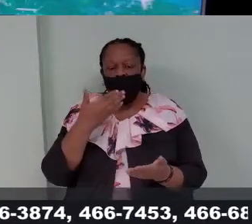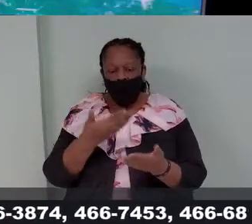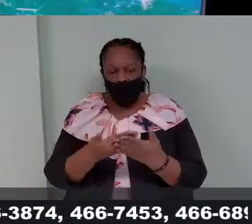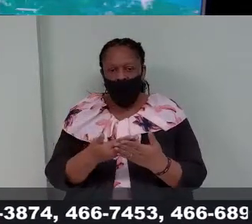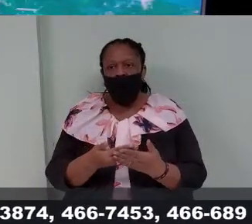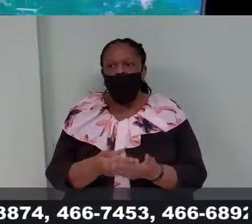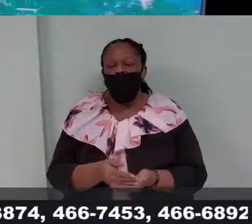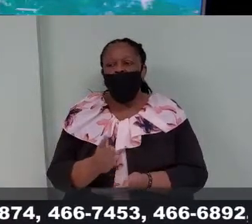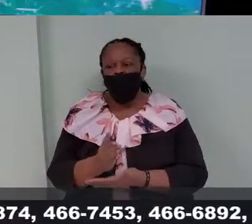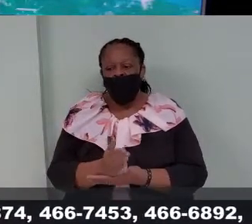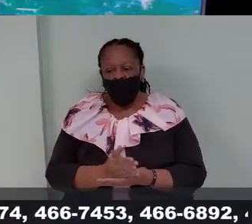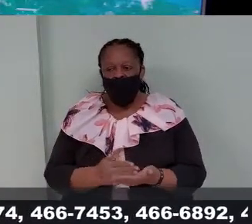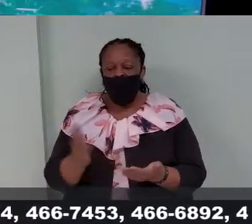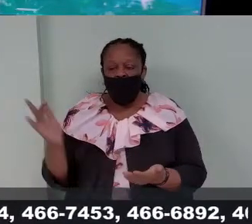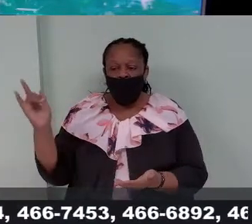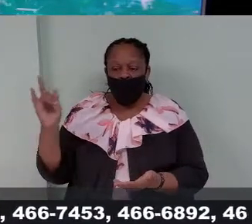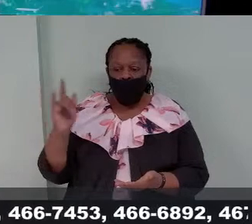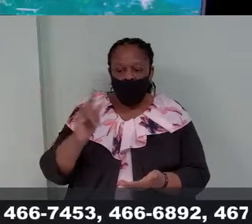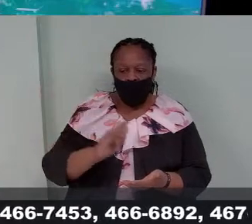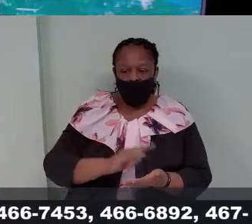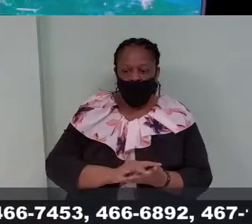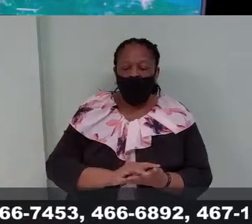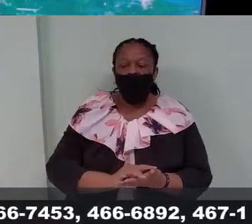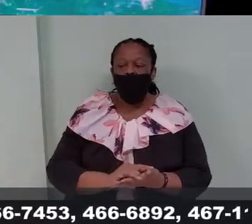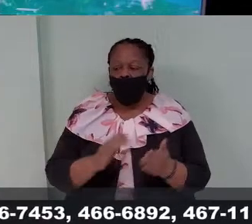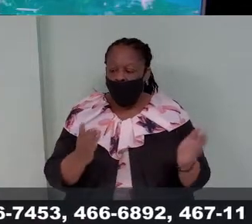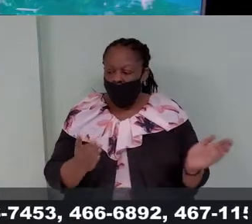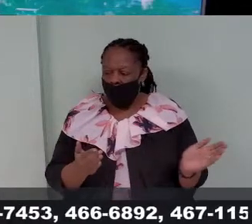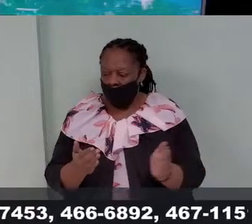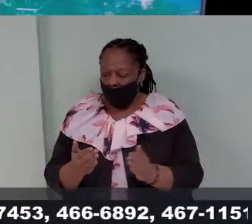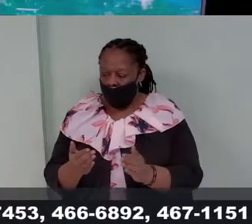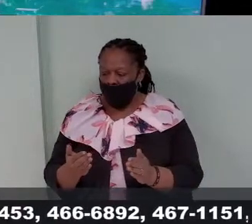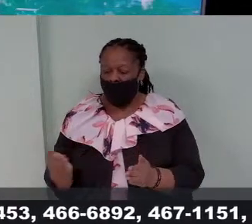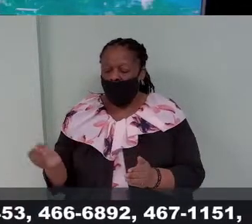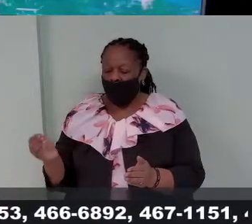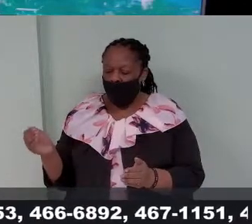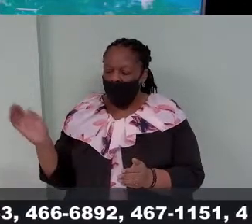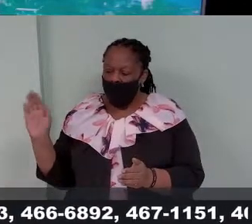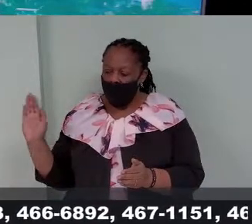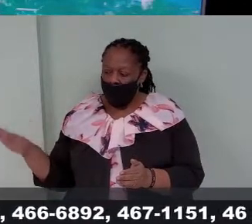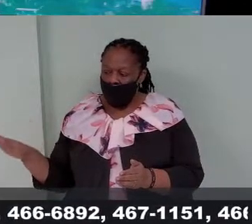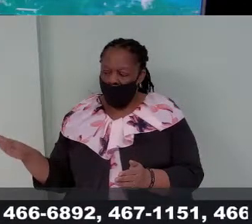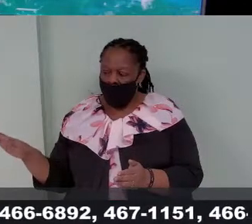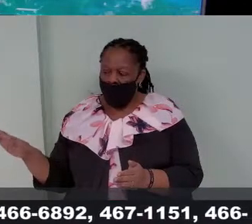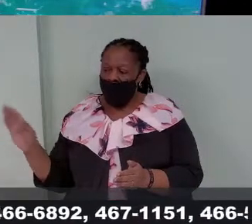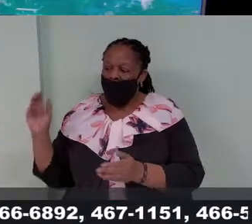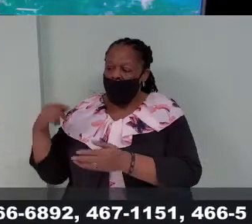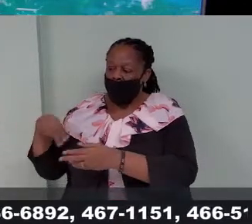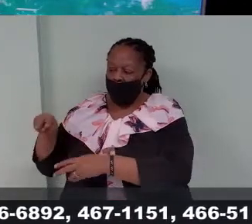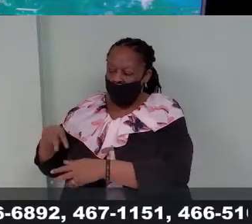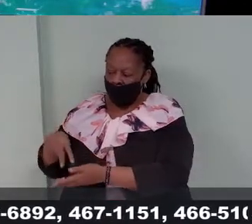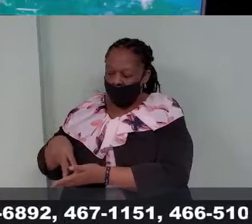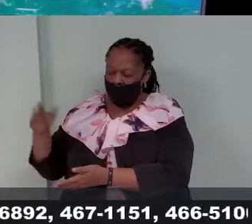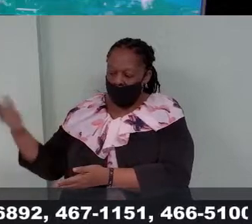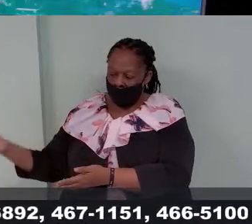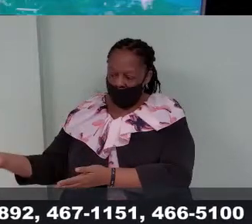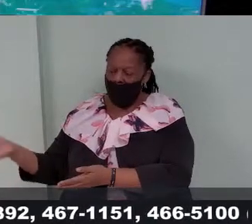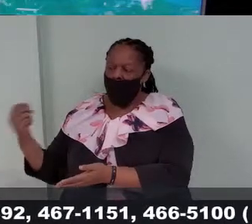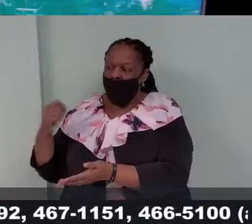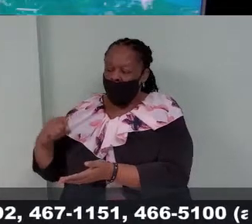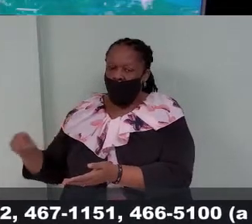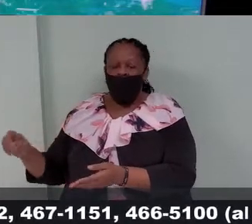this traveler would have been processed using the old system. However, what the KNA